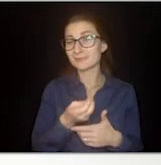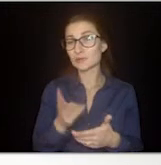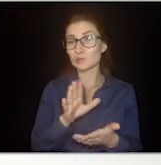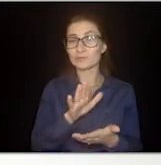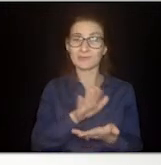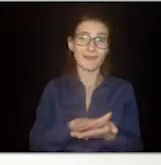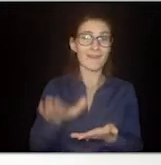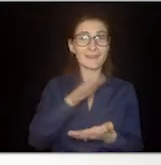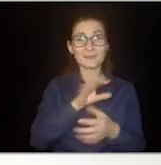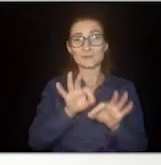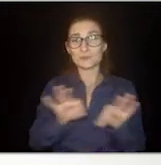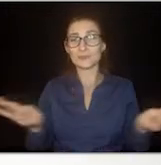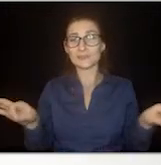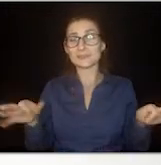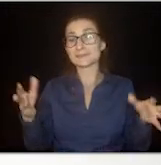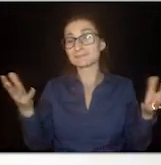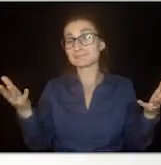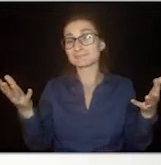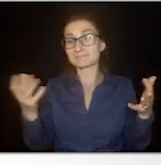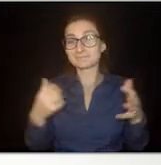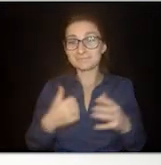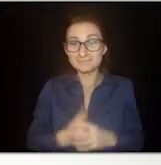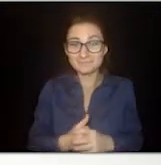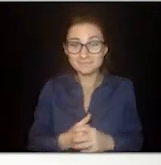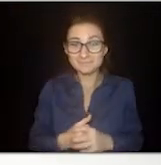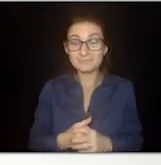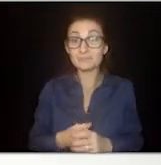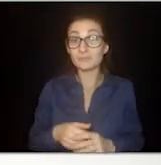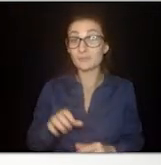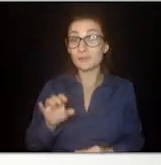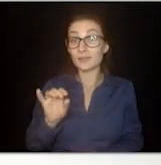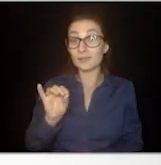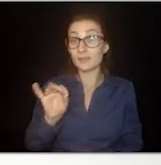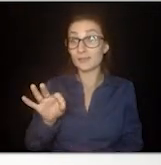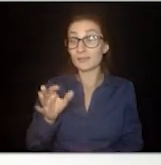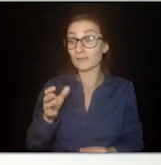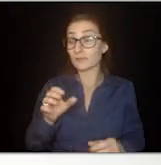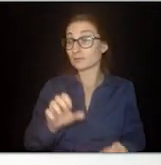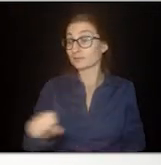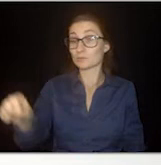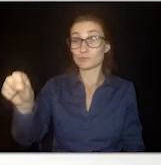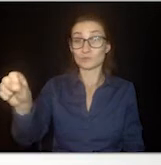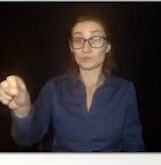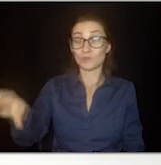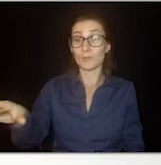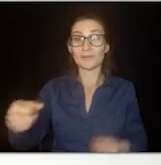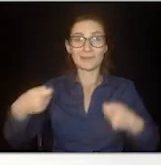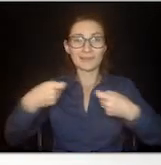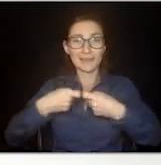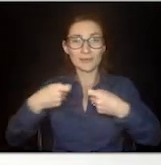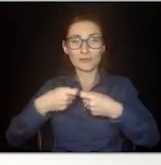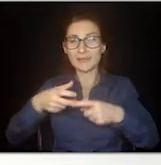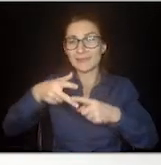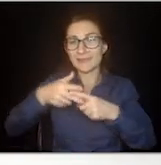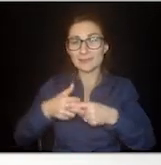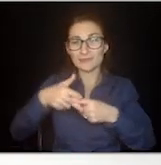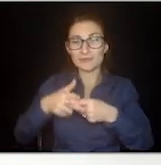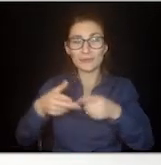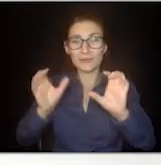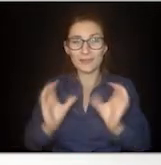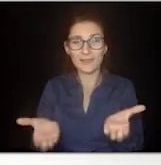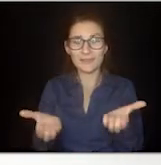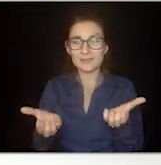Got a couple college degrees, right? If you dropped me in an electrical engineering class,